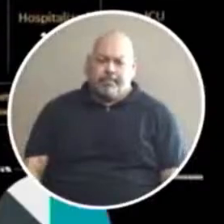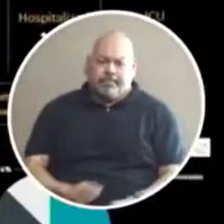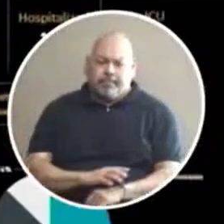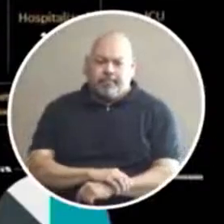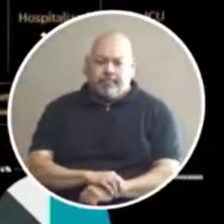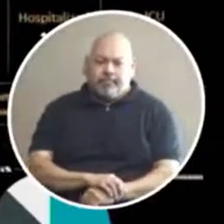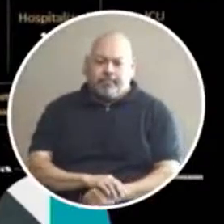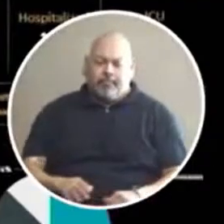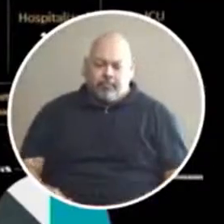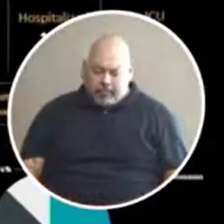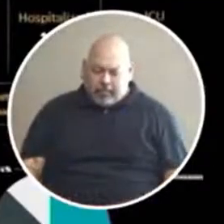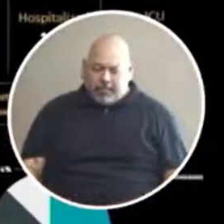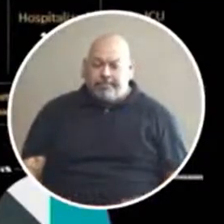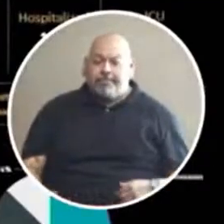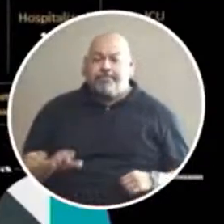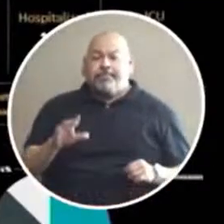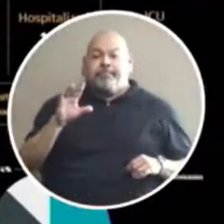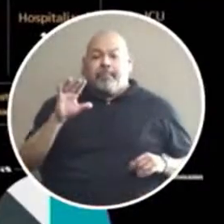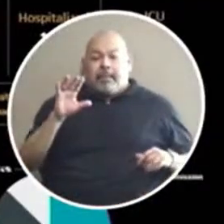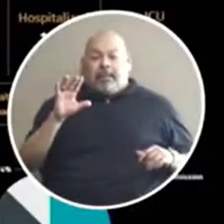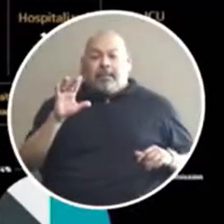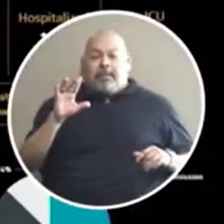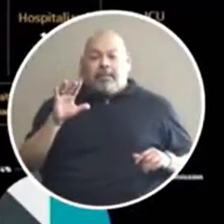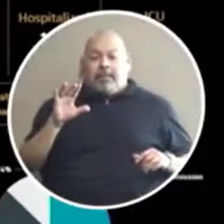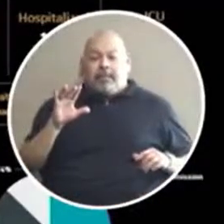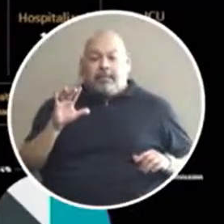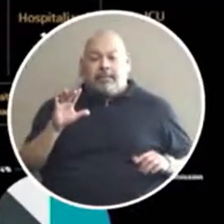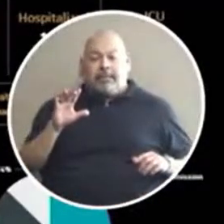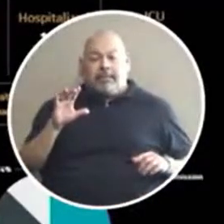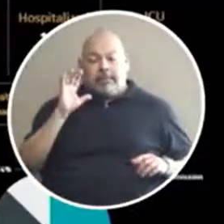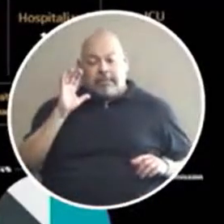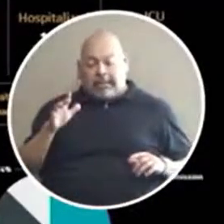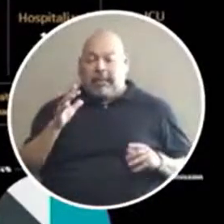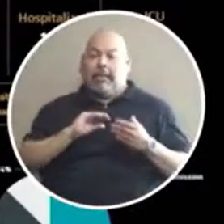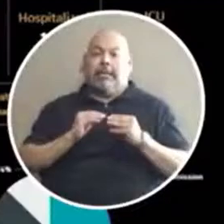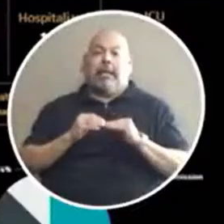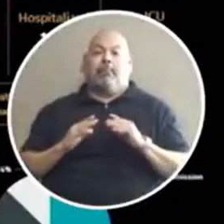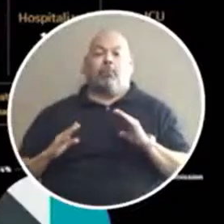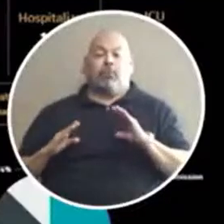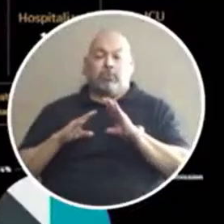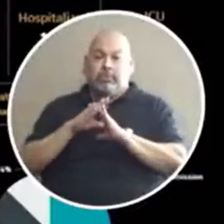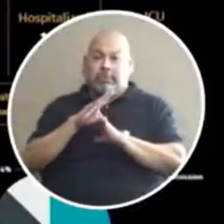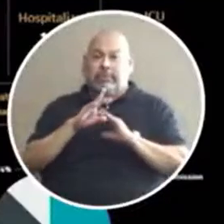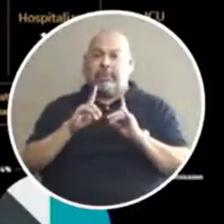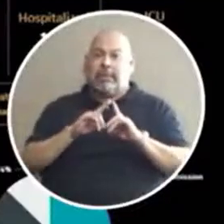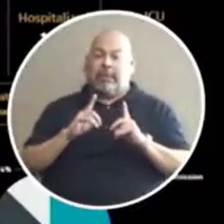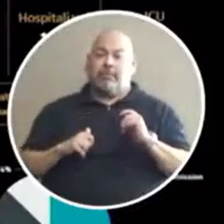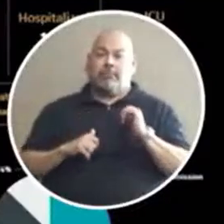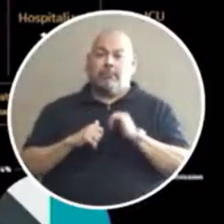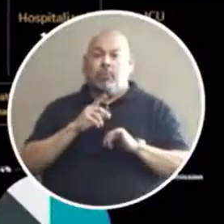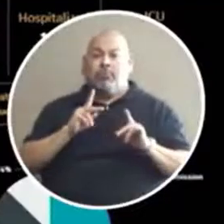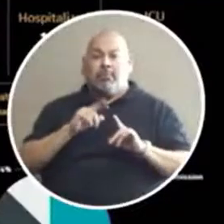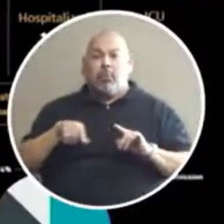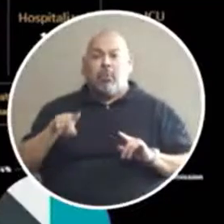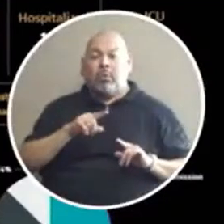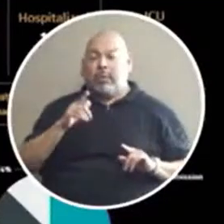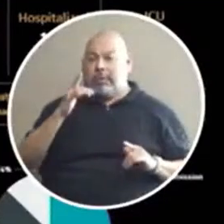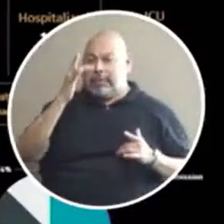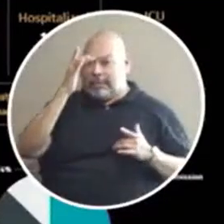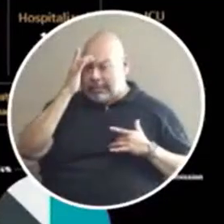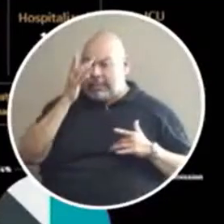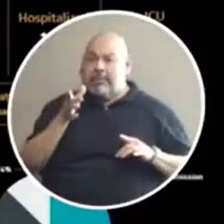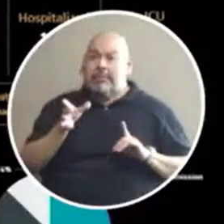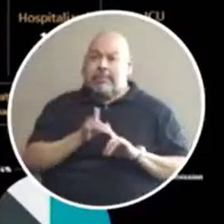On the mortality rate, we continue to see that it is climbing up, and the vast majority of the people that die from